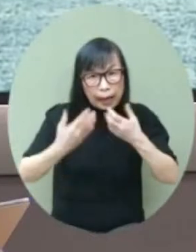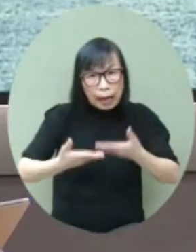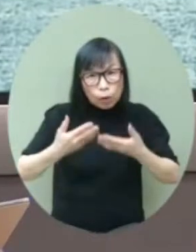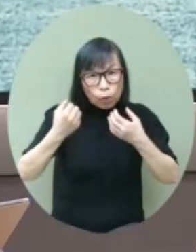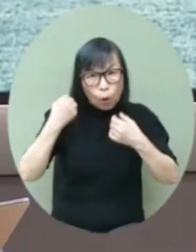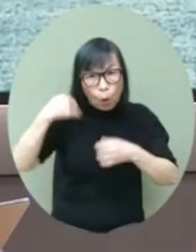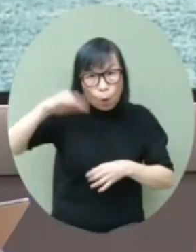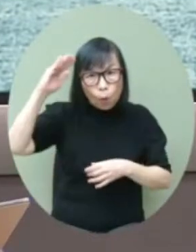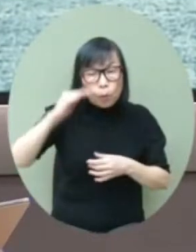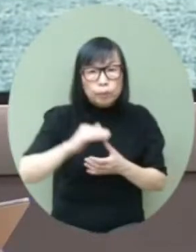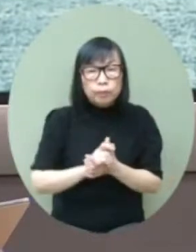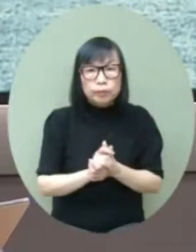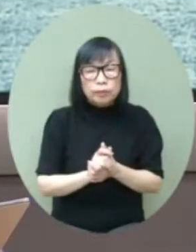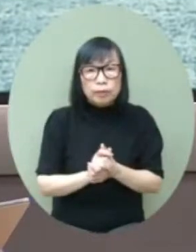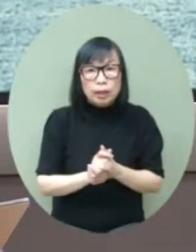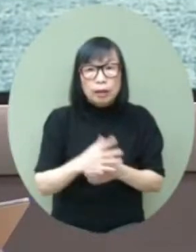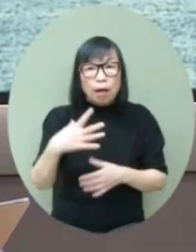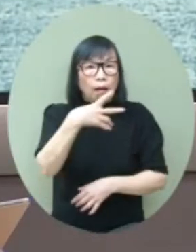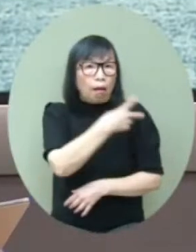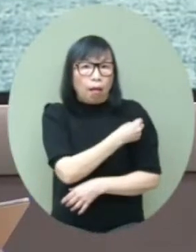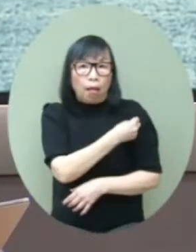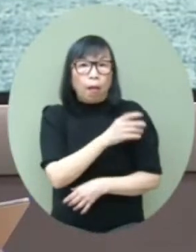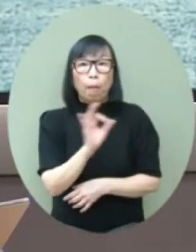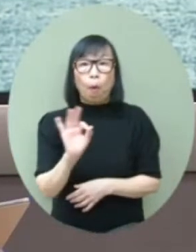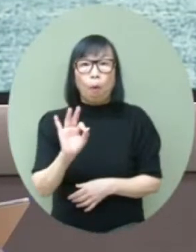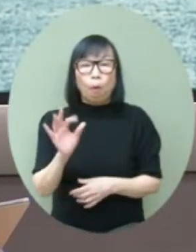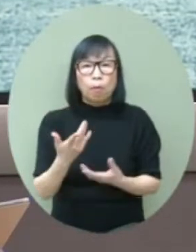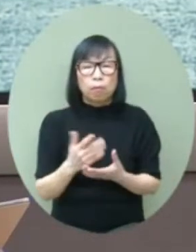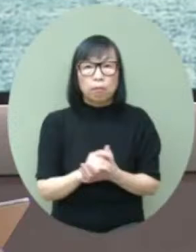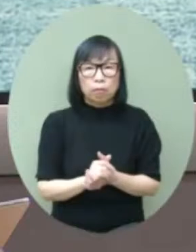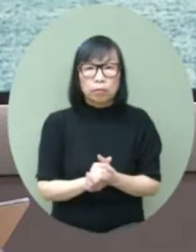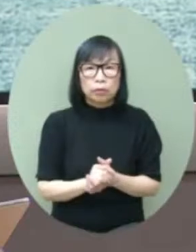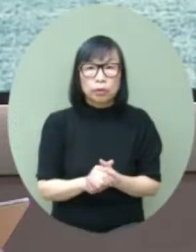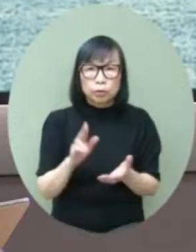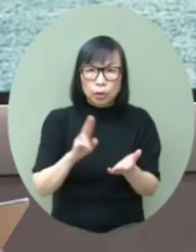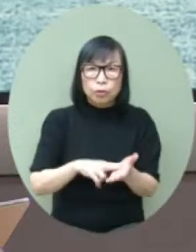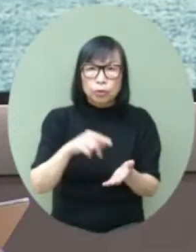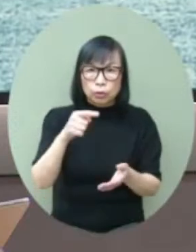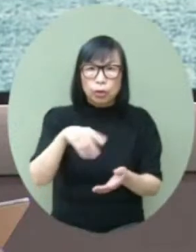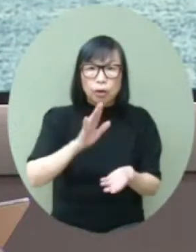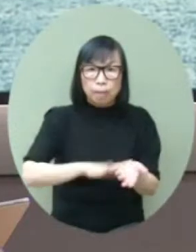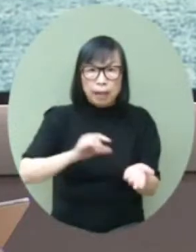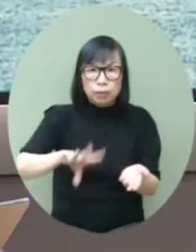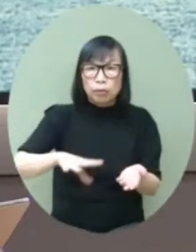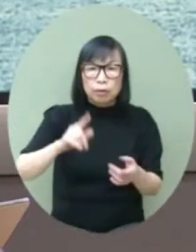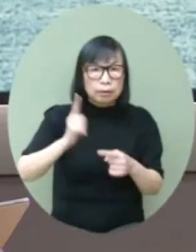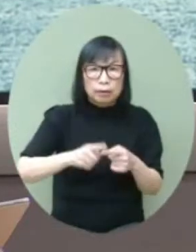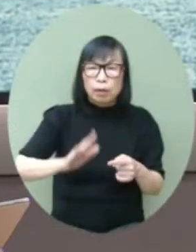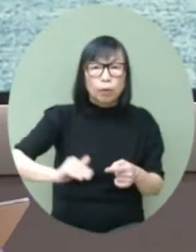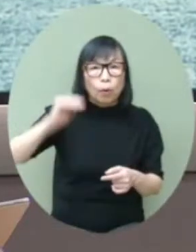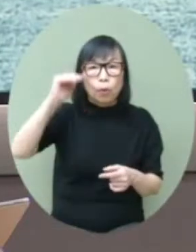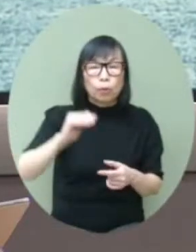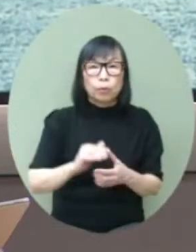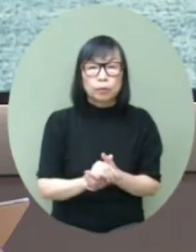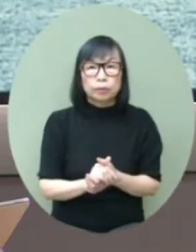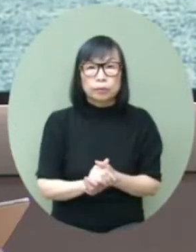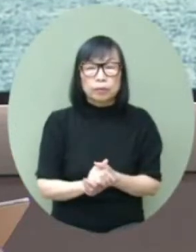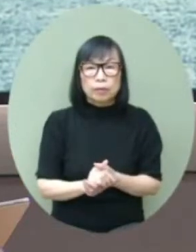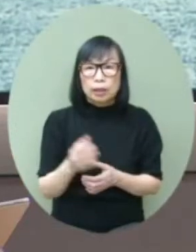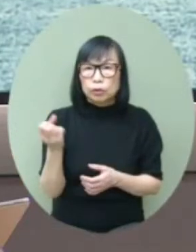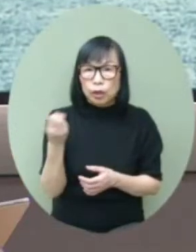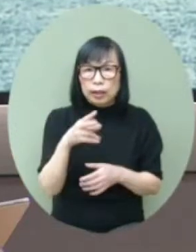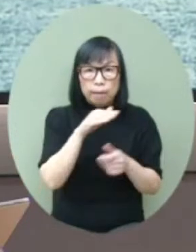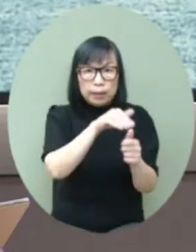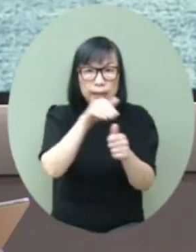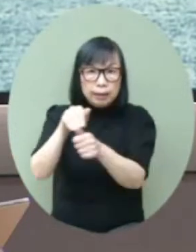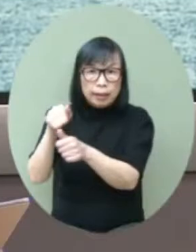had a high transmissibility when she was at a relatively crowded place, and she was so she